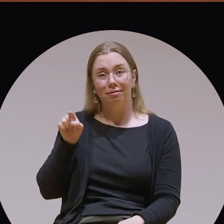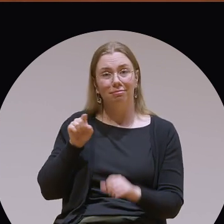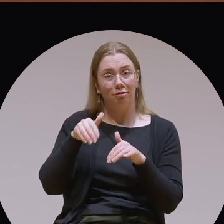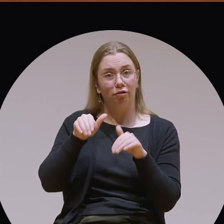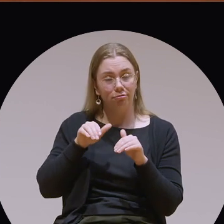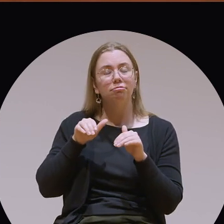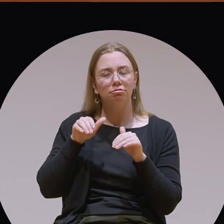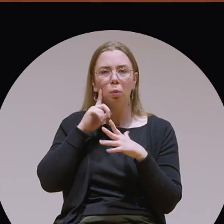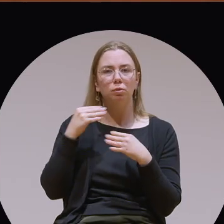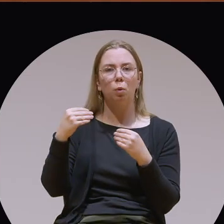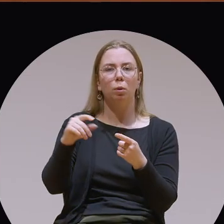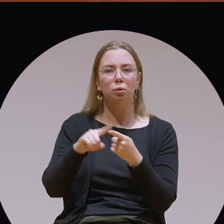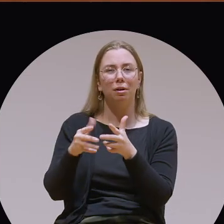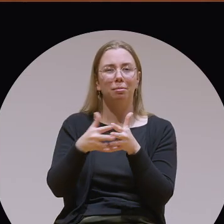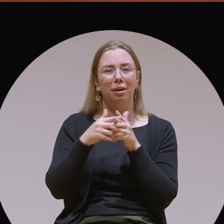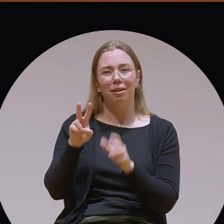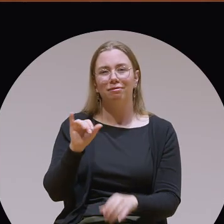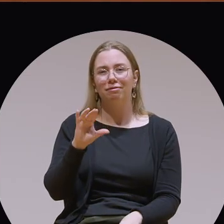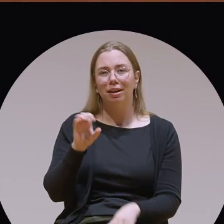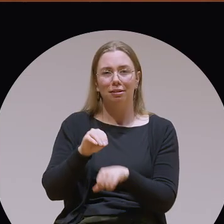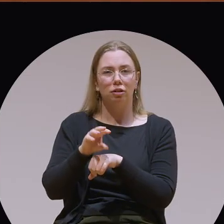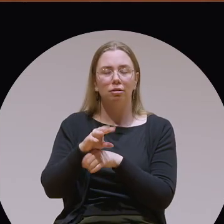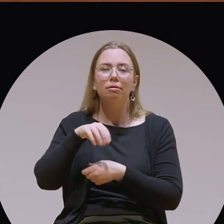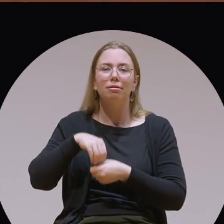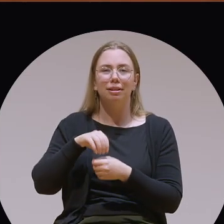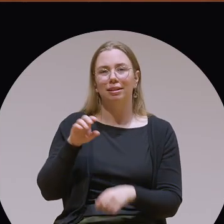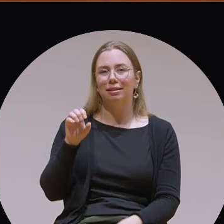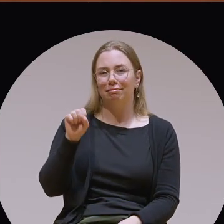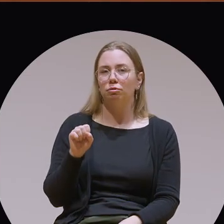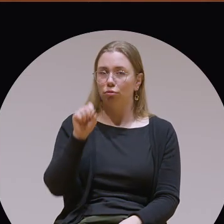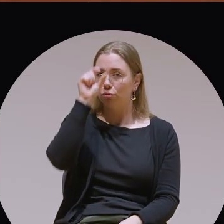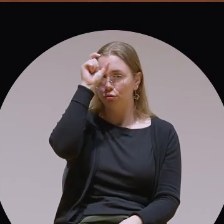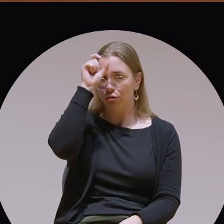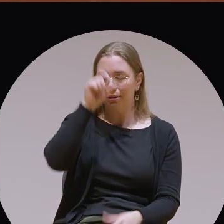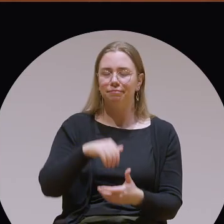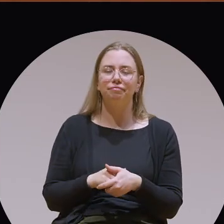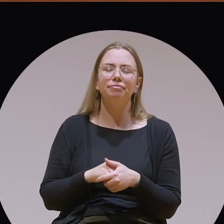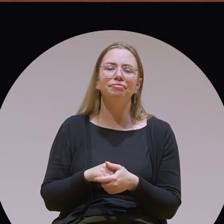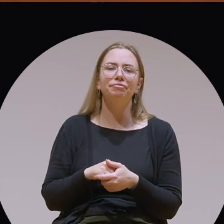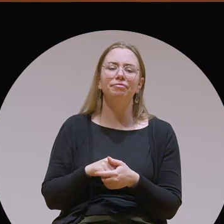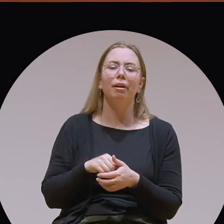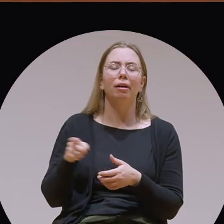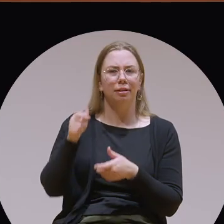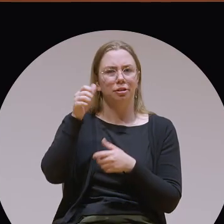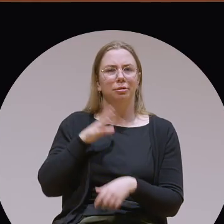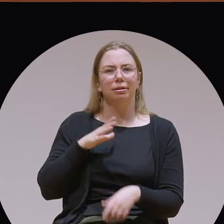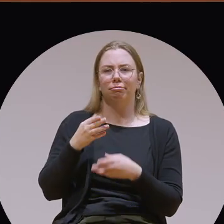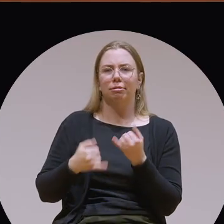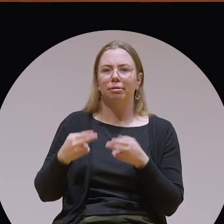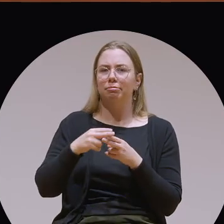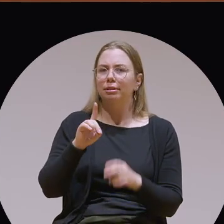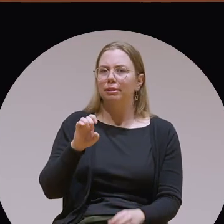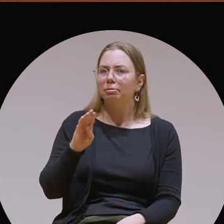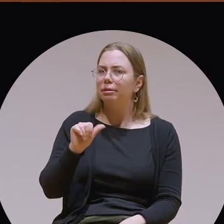the American vice consul in southern Turkey, a gentleman called Abdo Debas. And he struck up a friendship with a